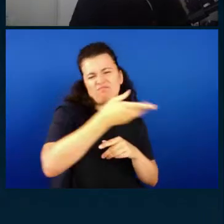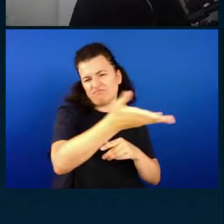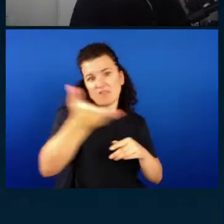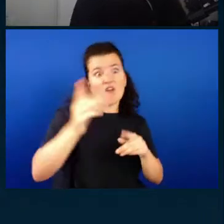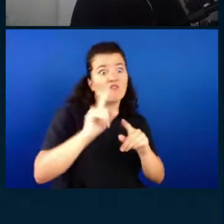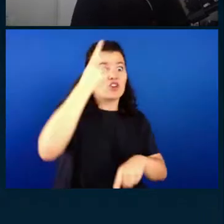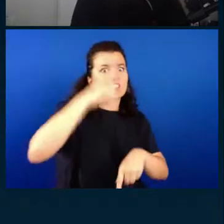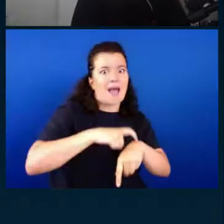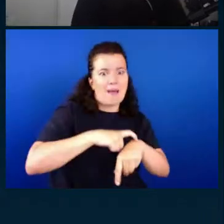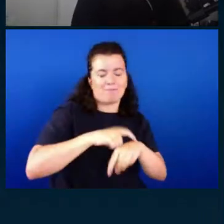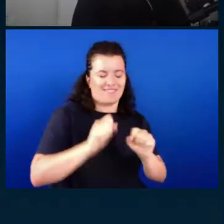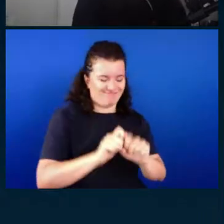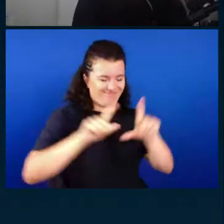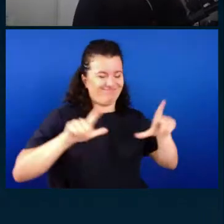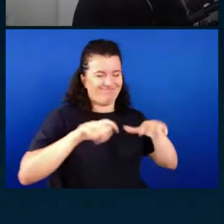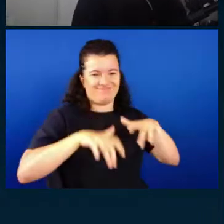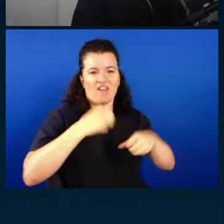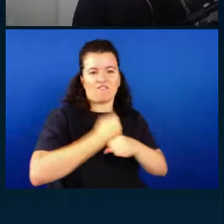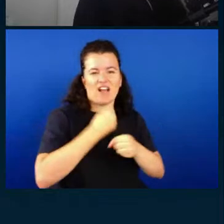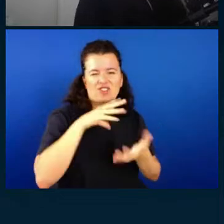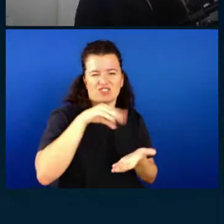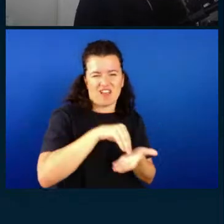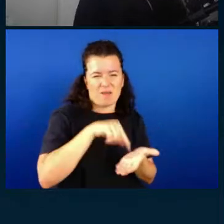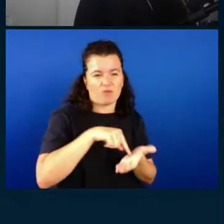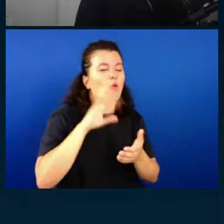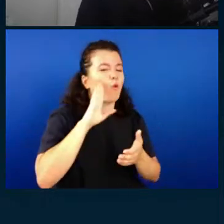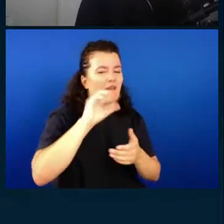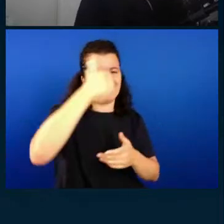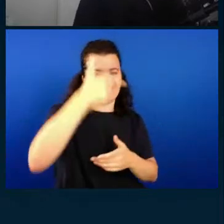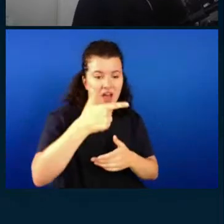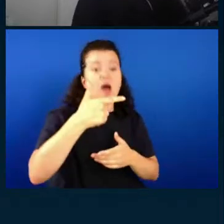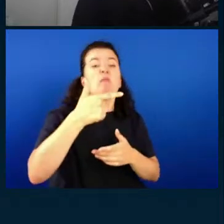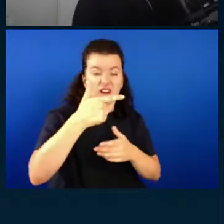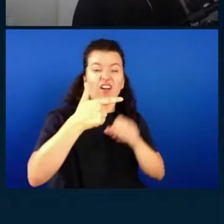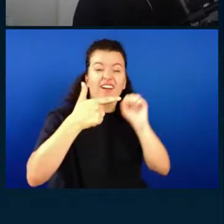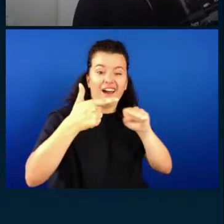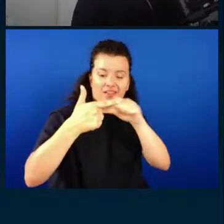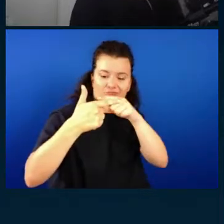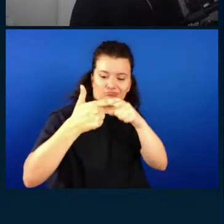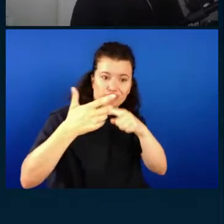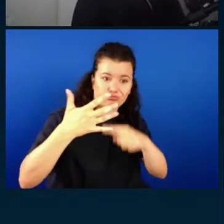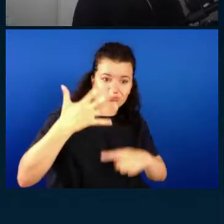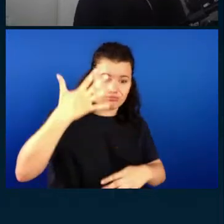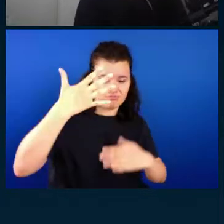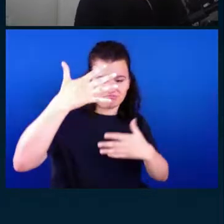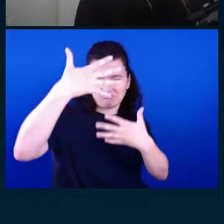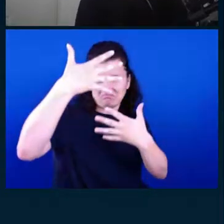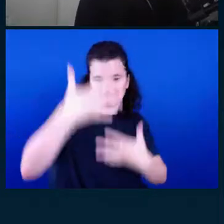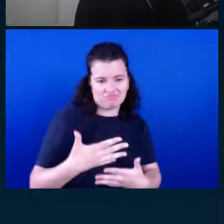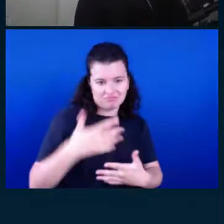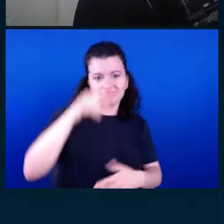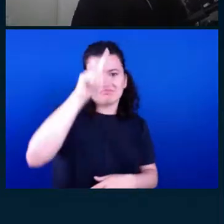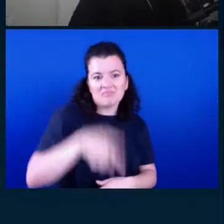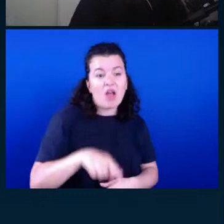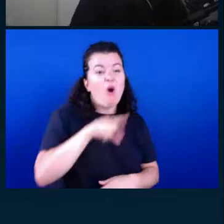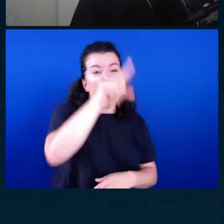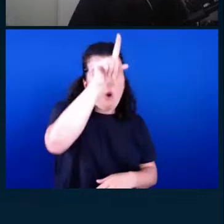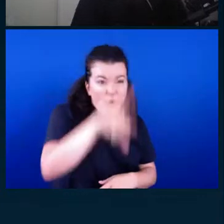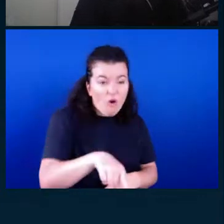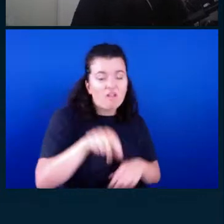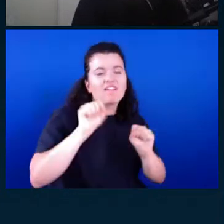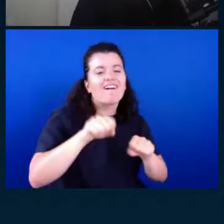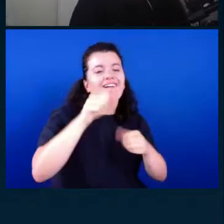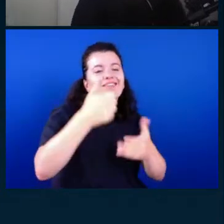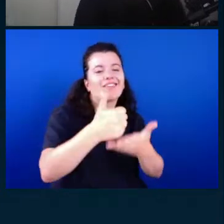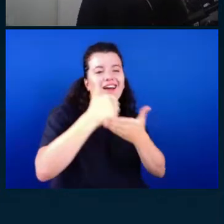of fun to all see what all the things are about, what all these triggers are about, and how they can help you with automating,